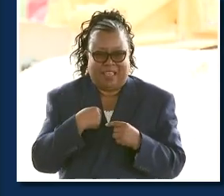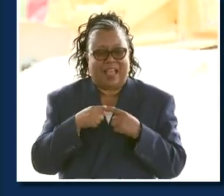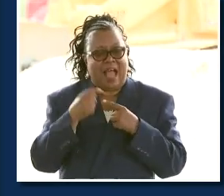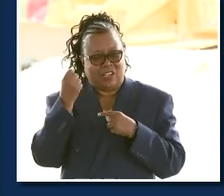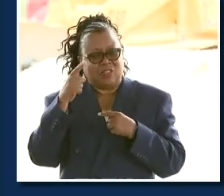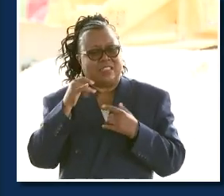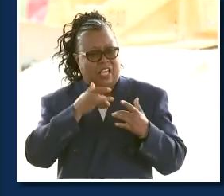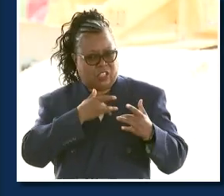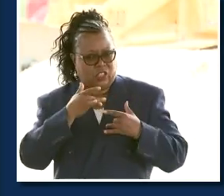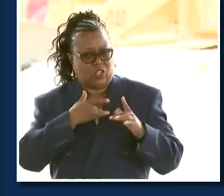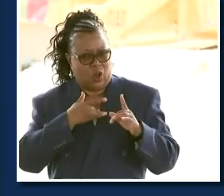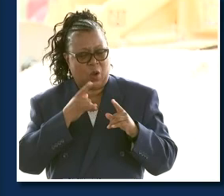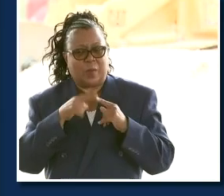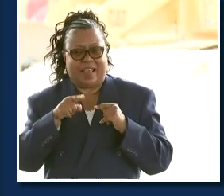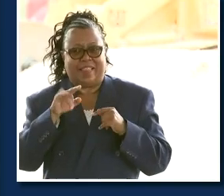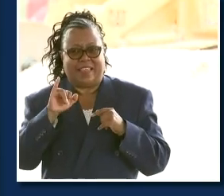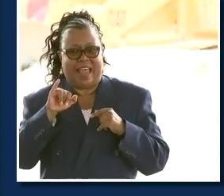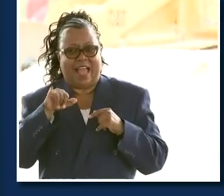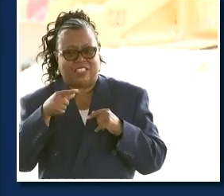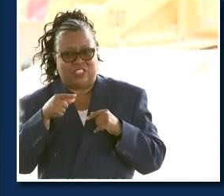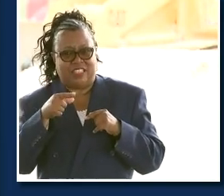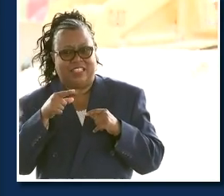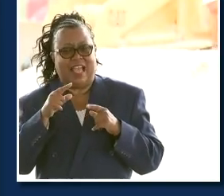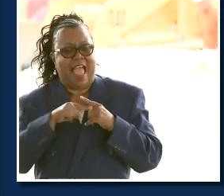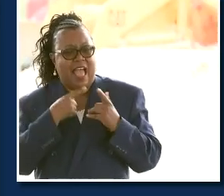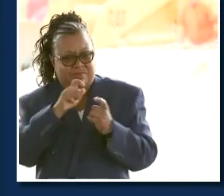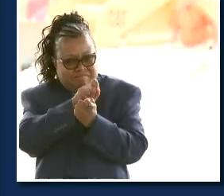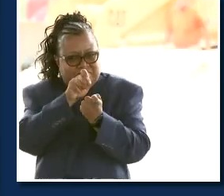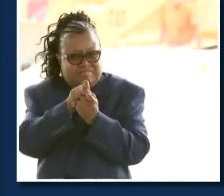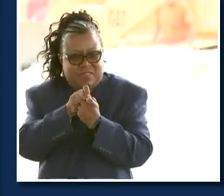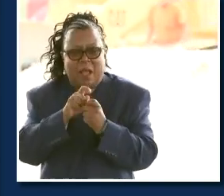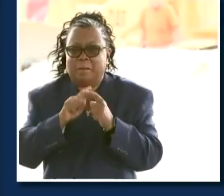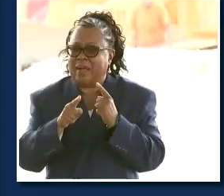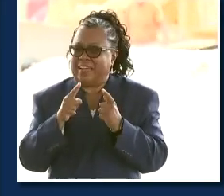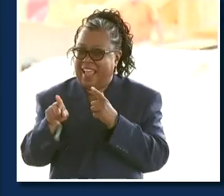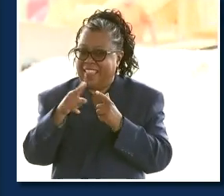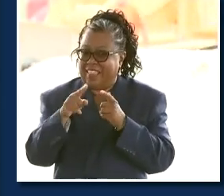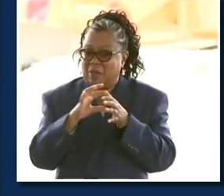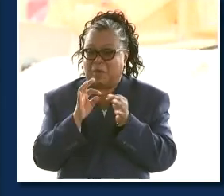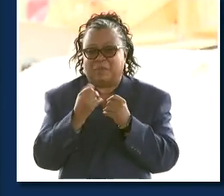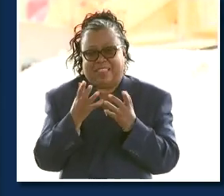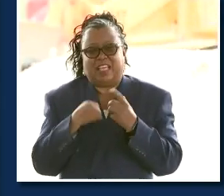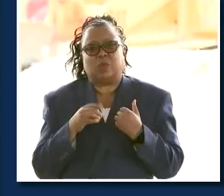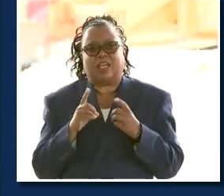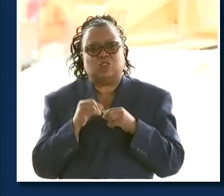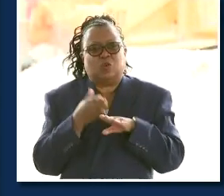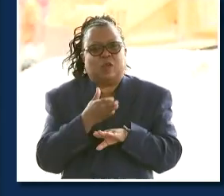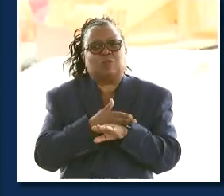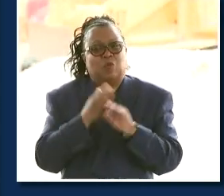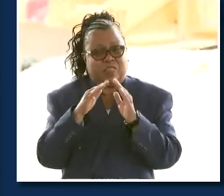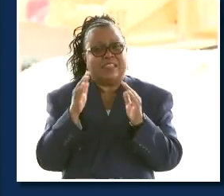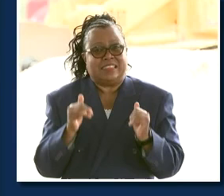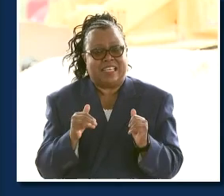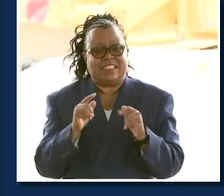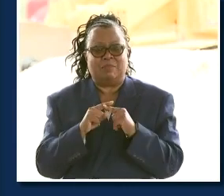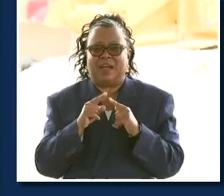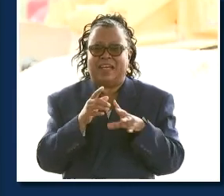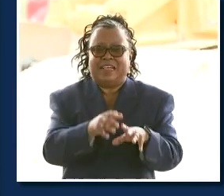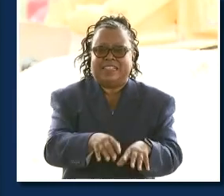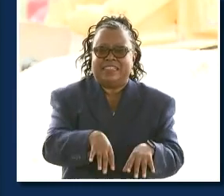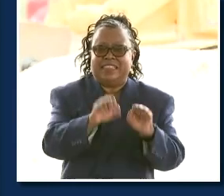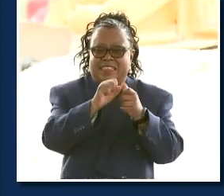understand the concern that the IG has articulated, and there's probably things that we can do to improve the system, but